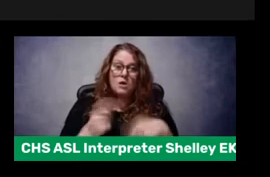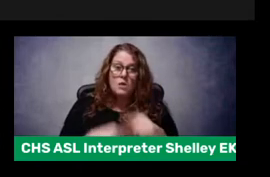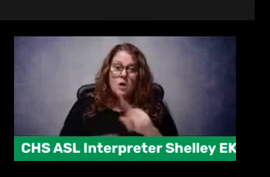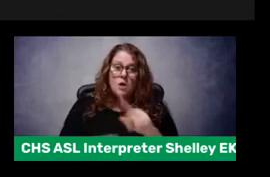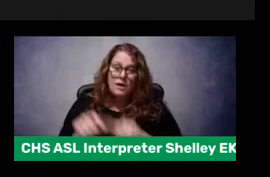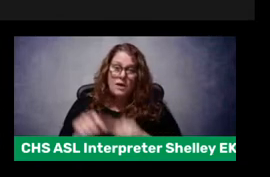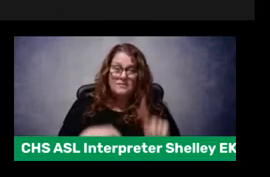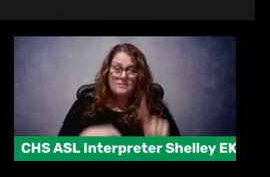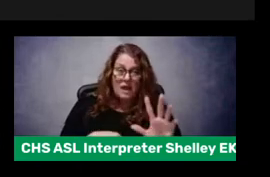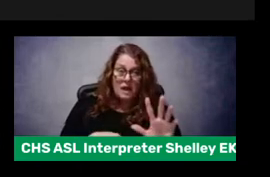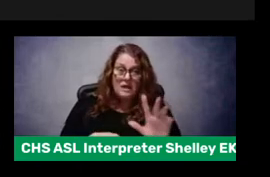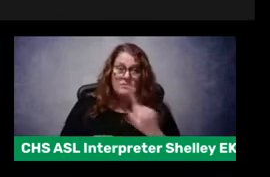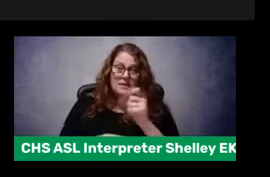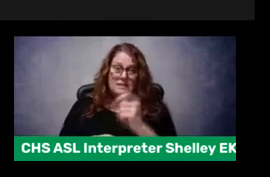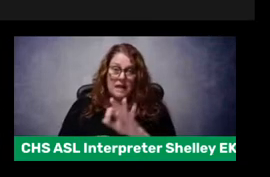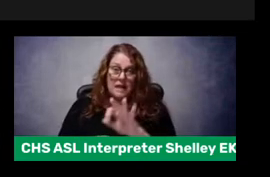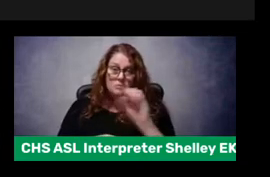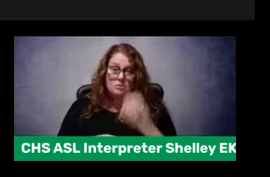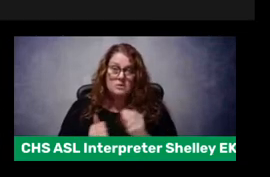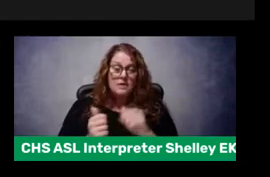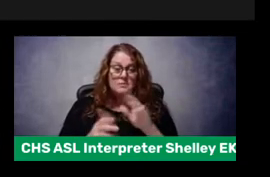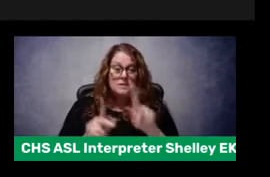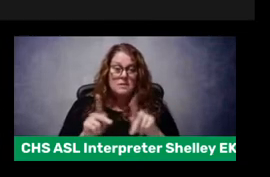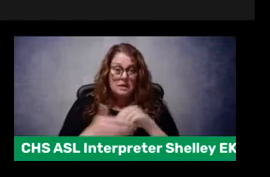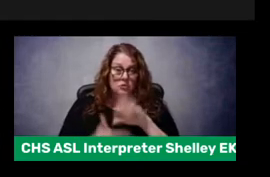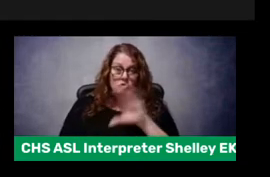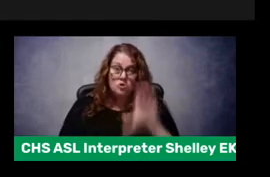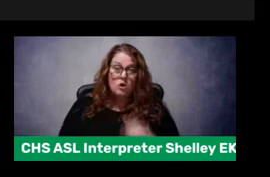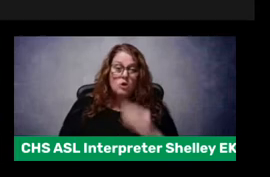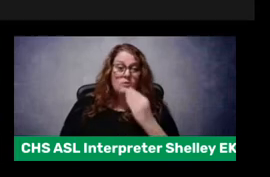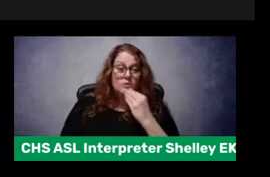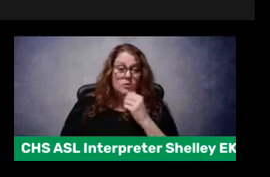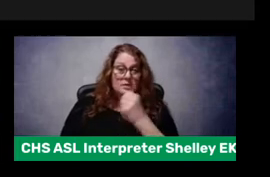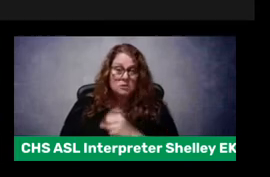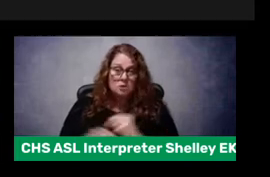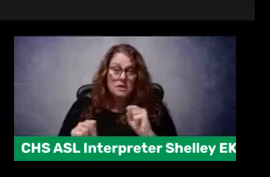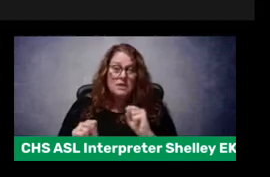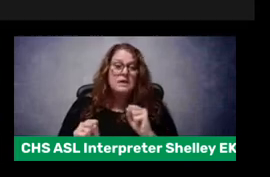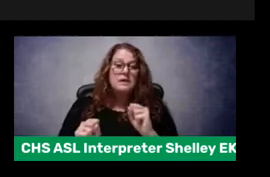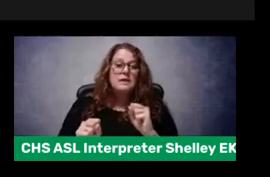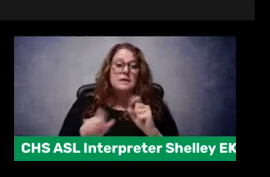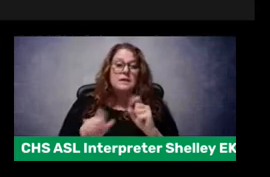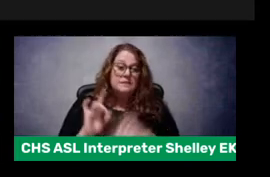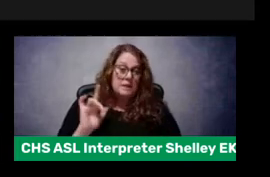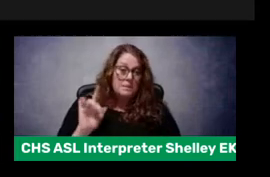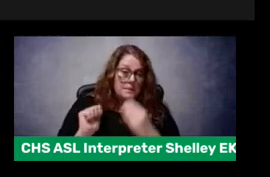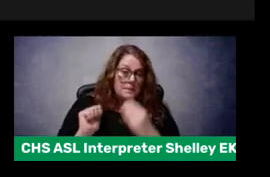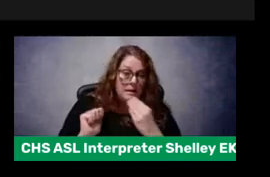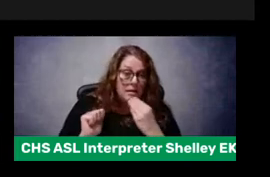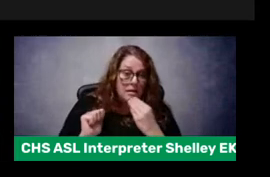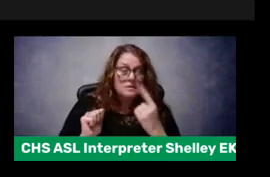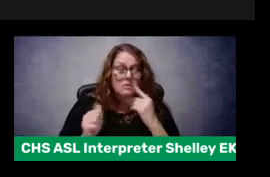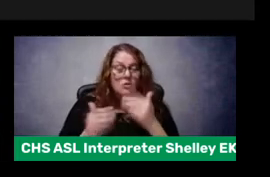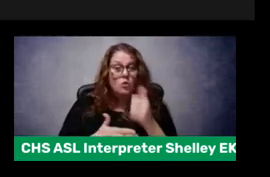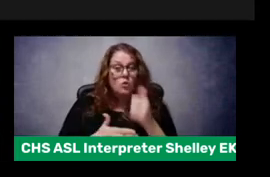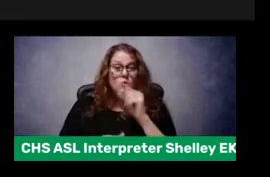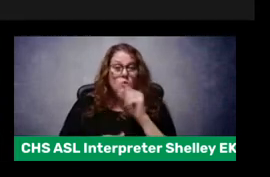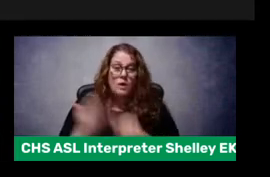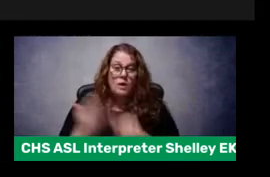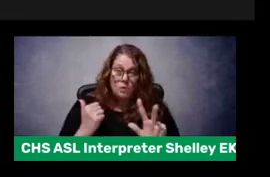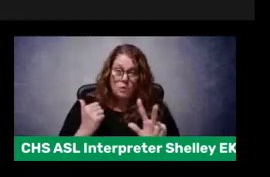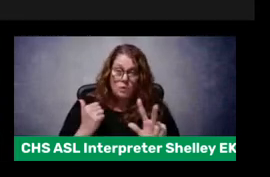1 in 5, 19% of Chicagoans were dealing with food insecurity, meaning they had to skip meals I think it's closer to 1 in 3